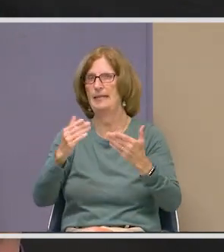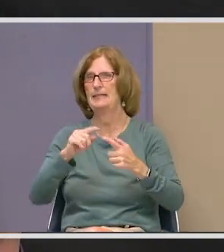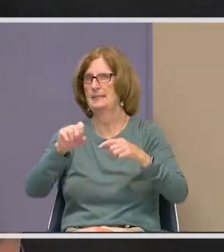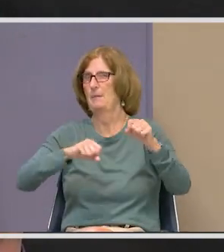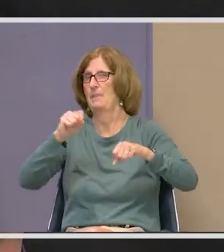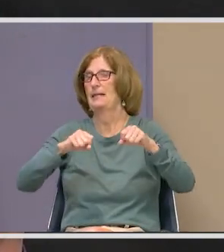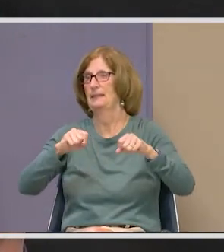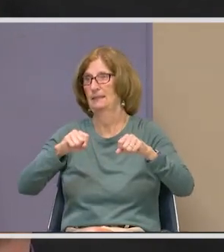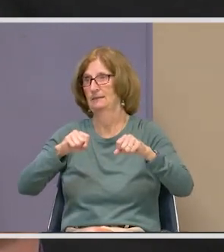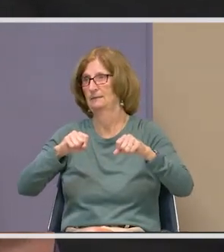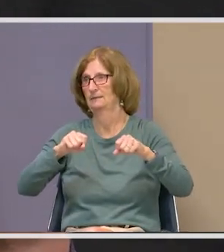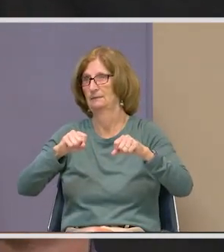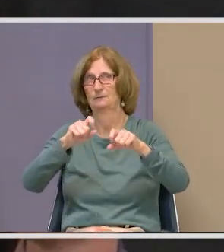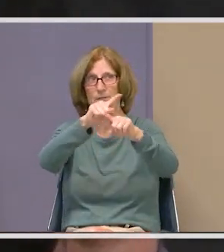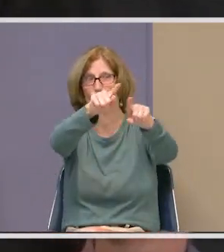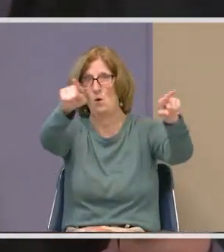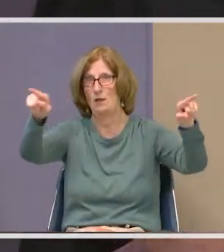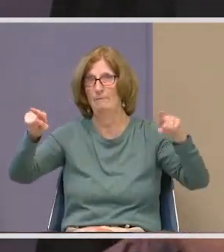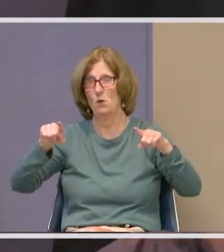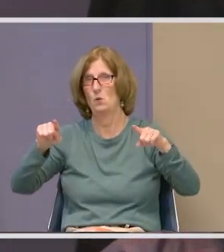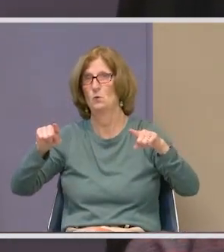exclusive.